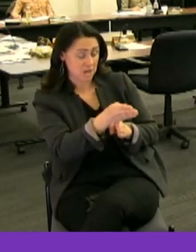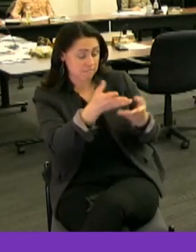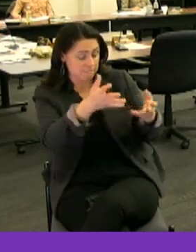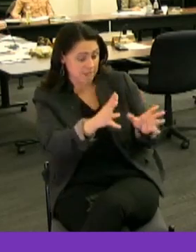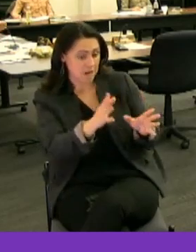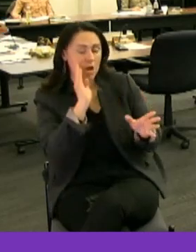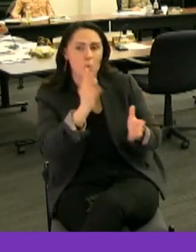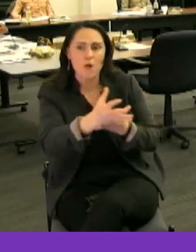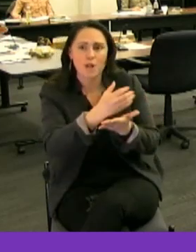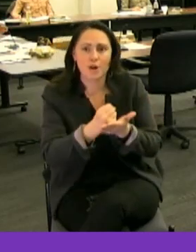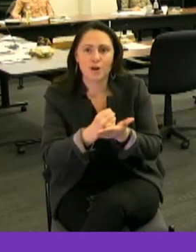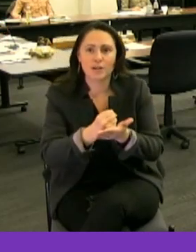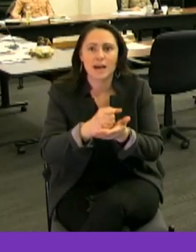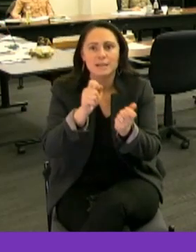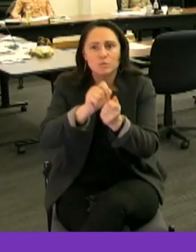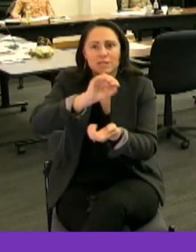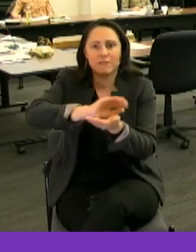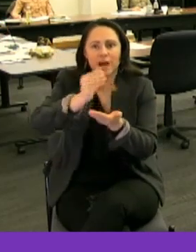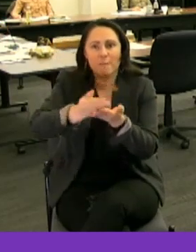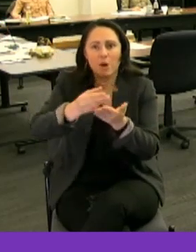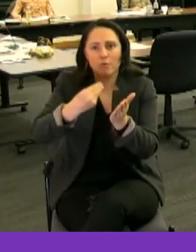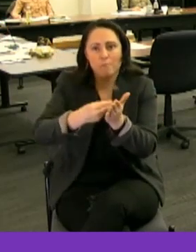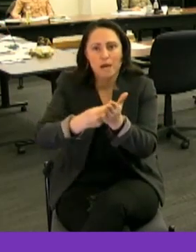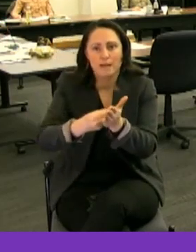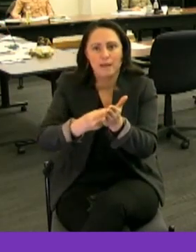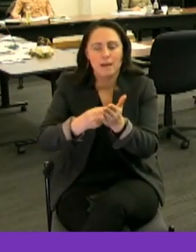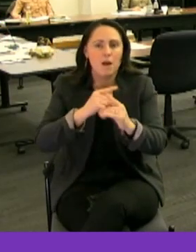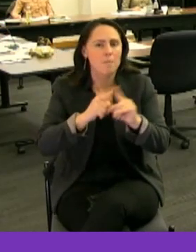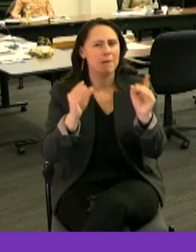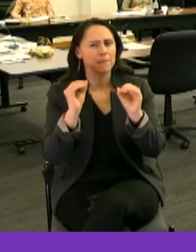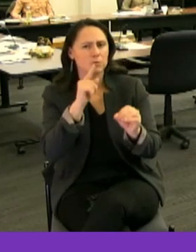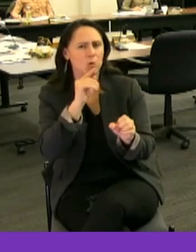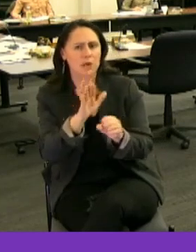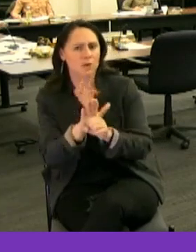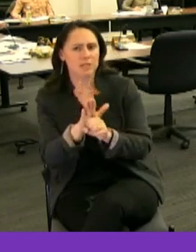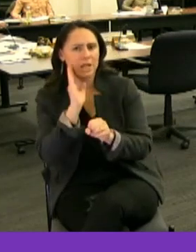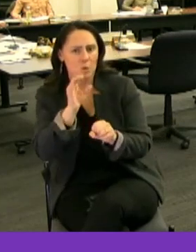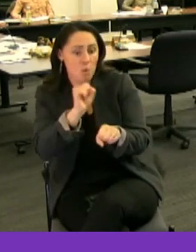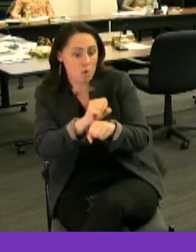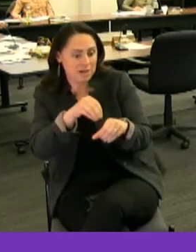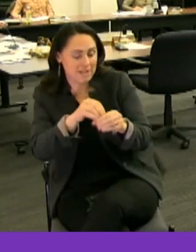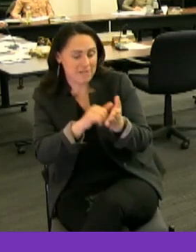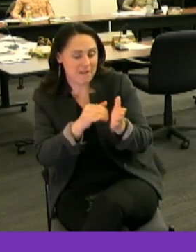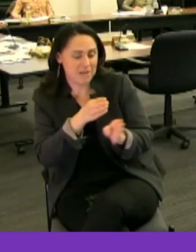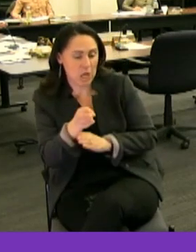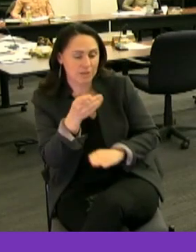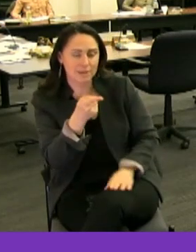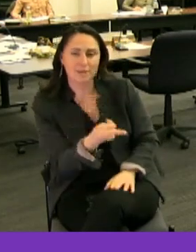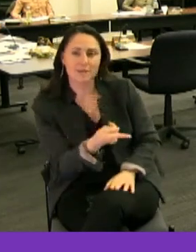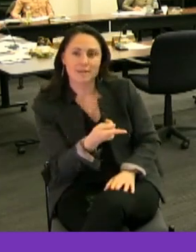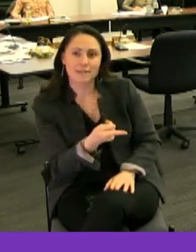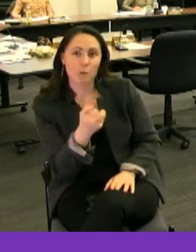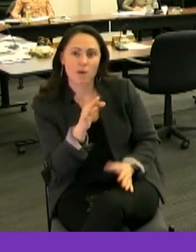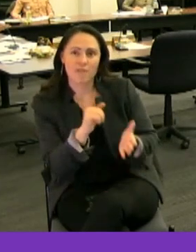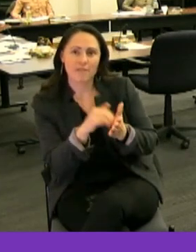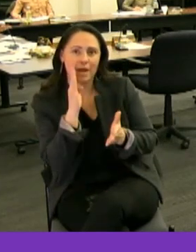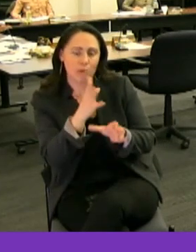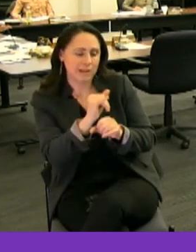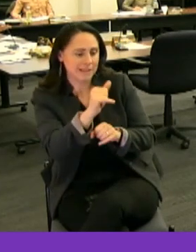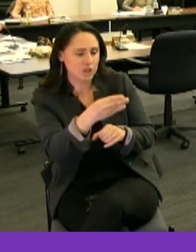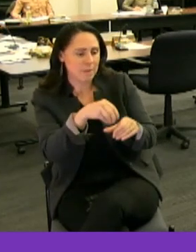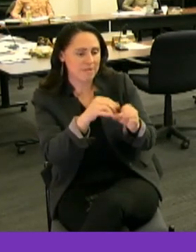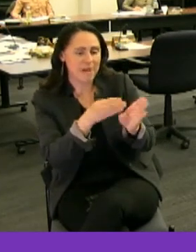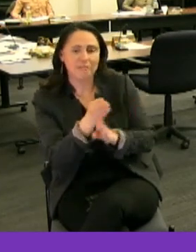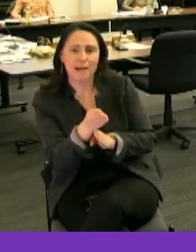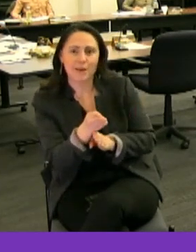going to earn X amount of dollars. But there's no guarantee they're going to work in that field. No. Or that they're going to get a job in